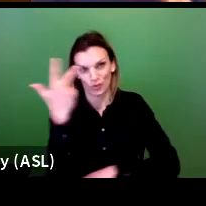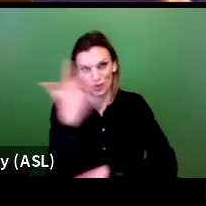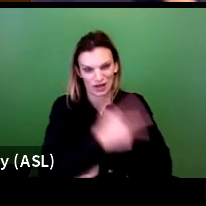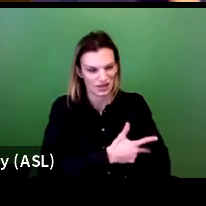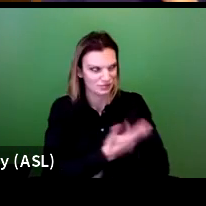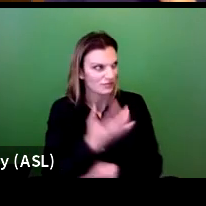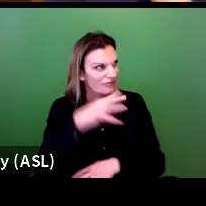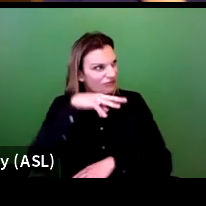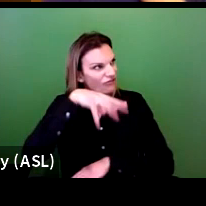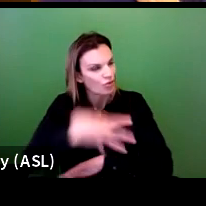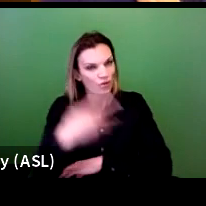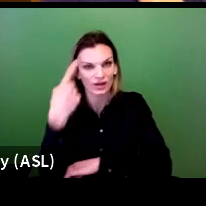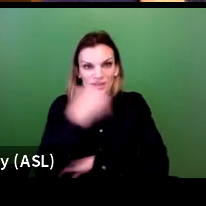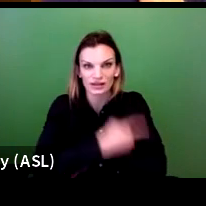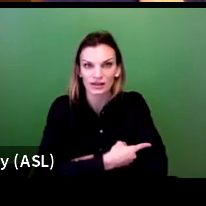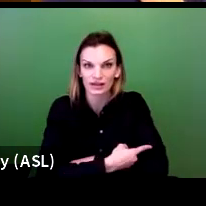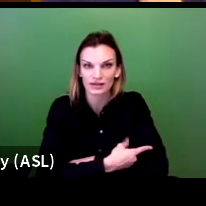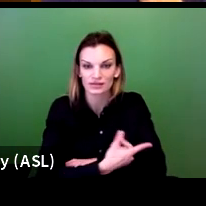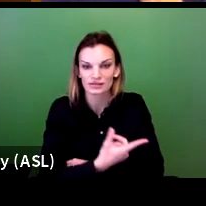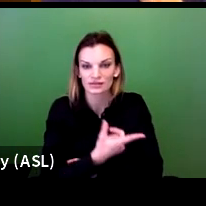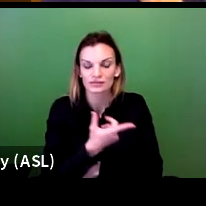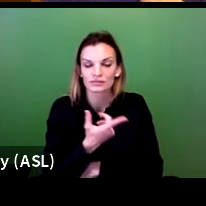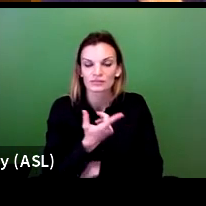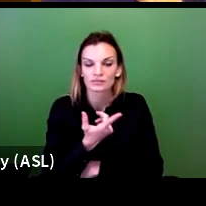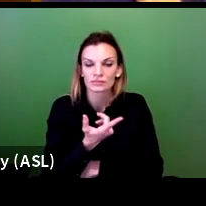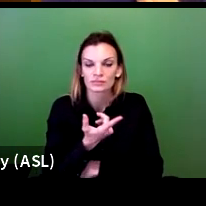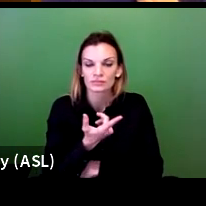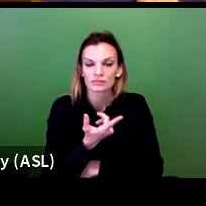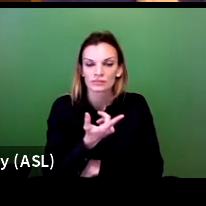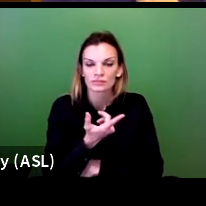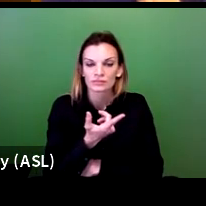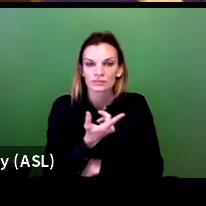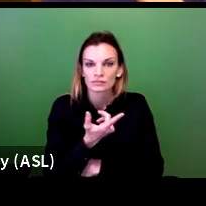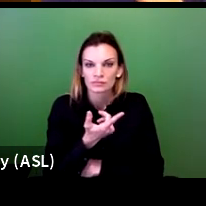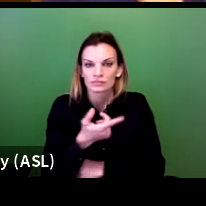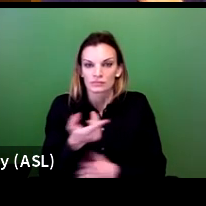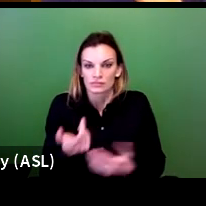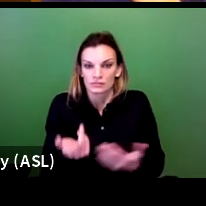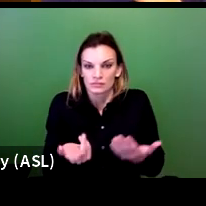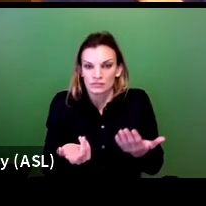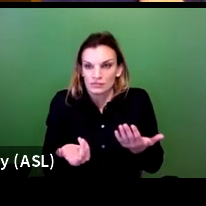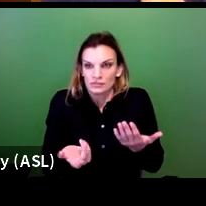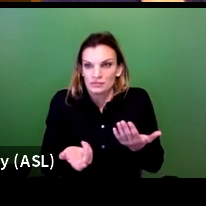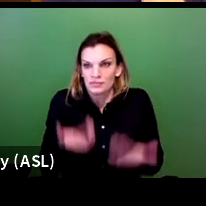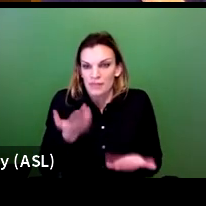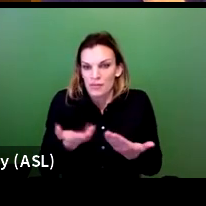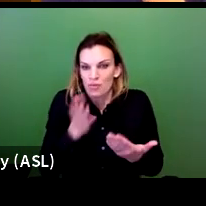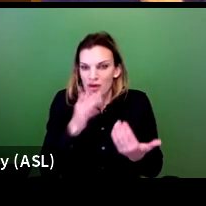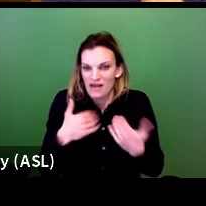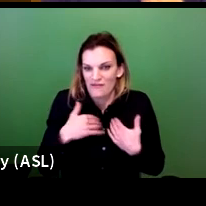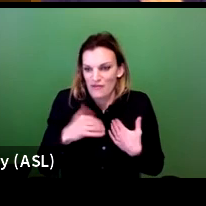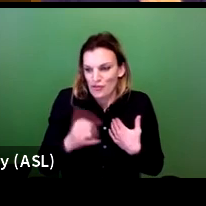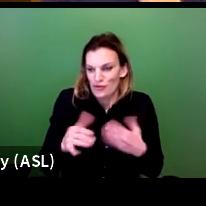that it's been posted. And so as a practical matter, there may very well be other committees that this